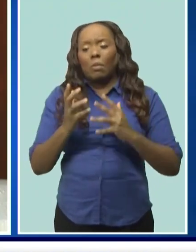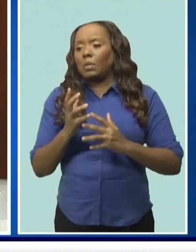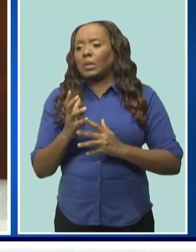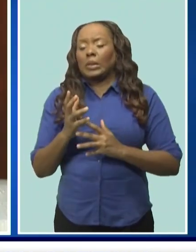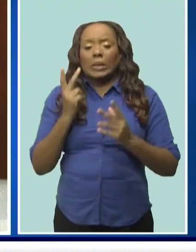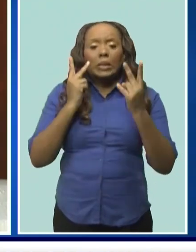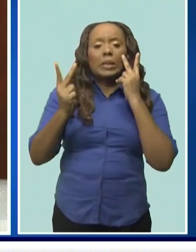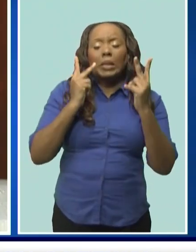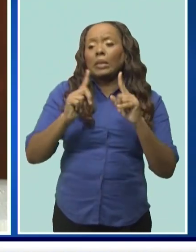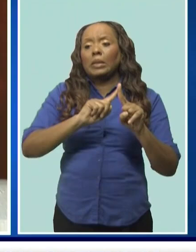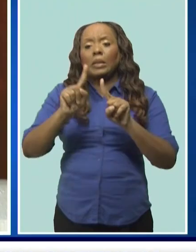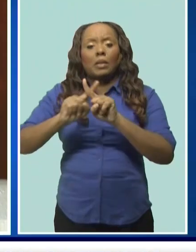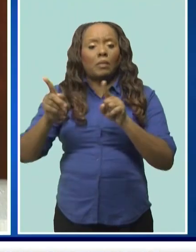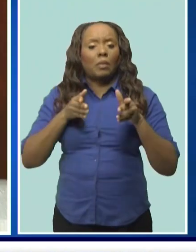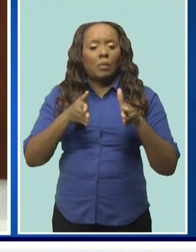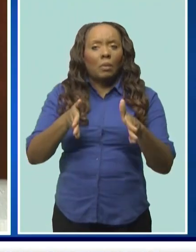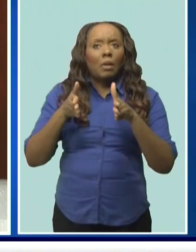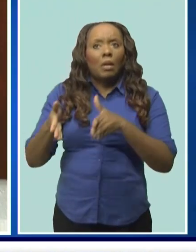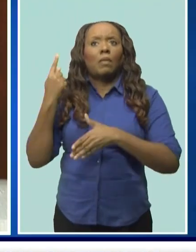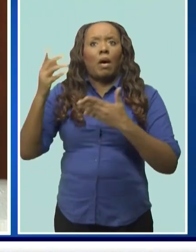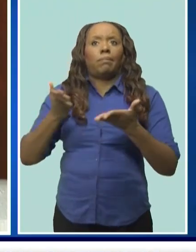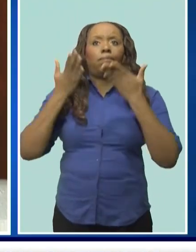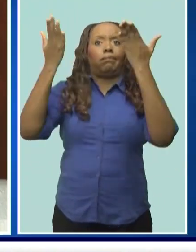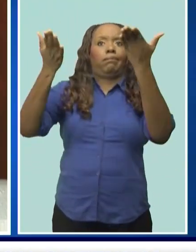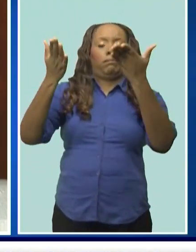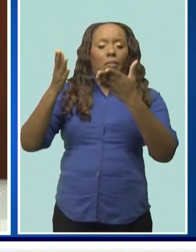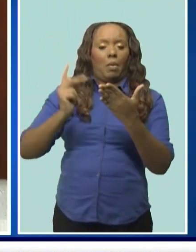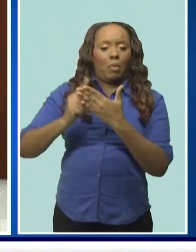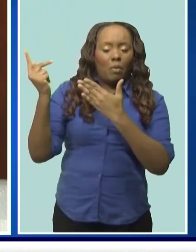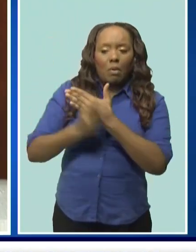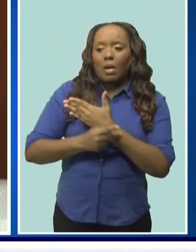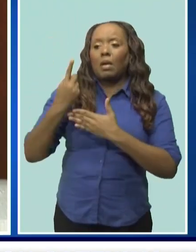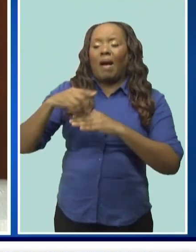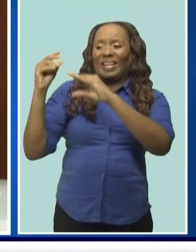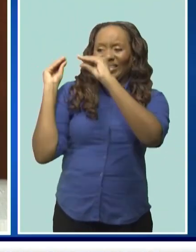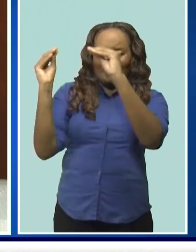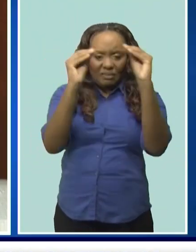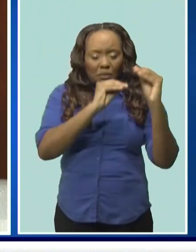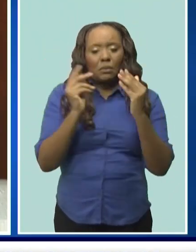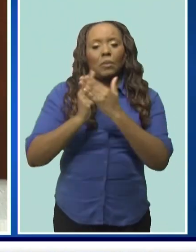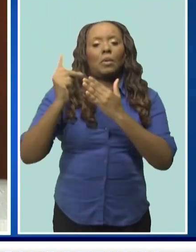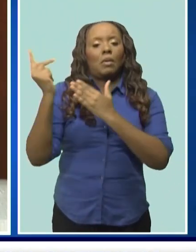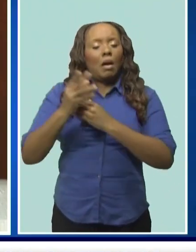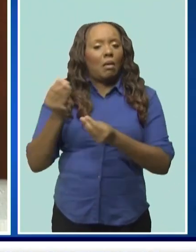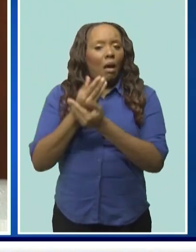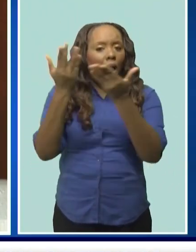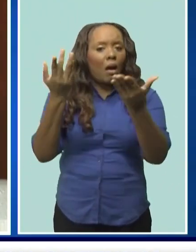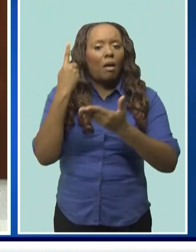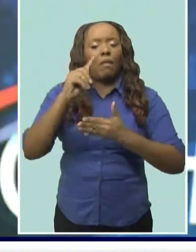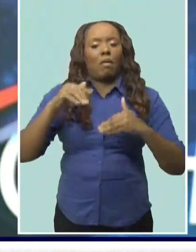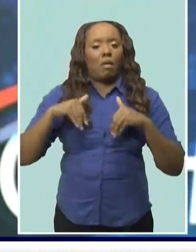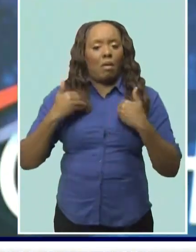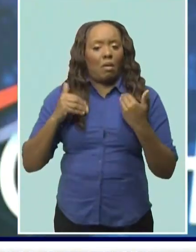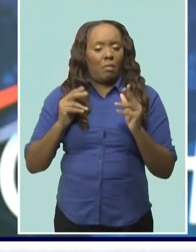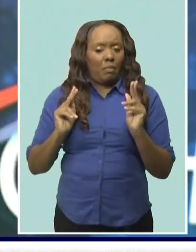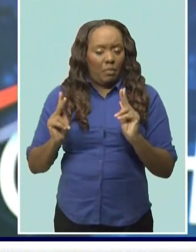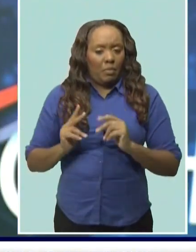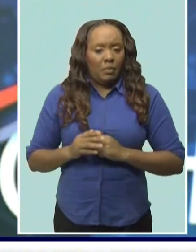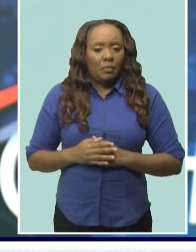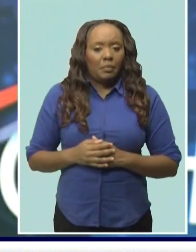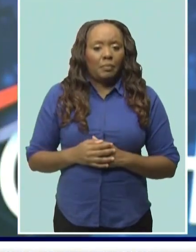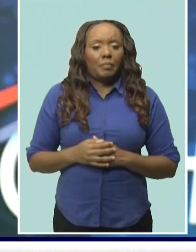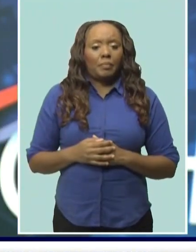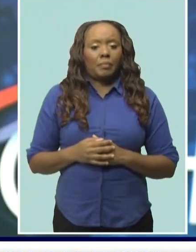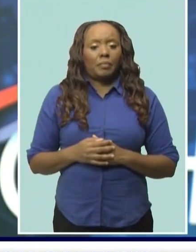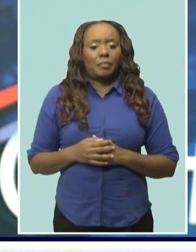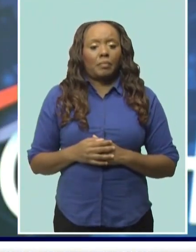different ways to be able to deliver programs to the general public, and in particular to our young people. The Samuel